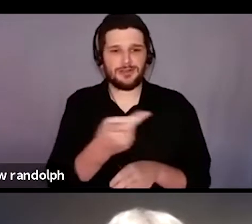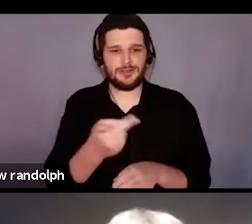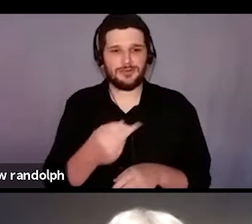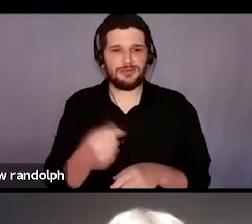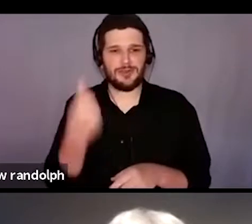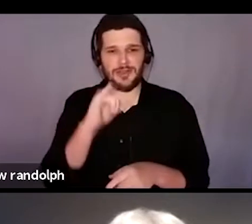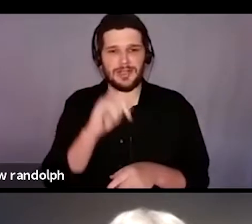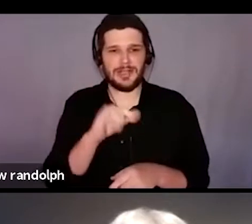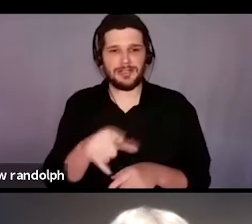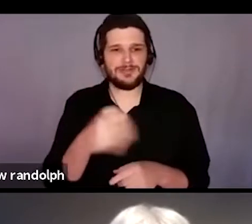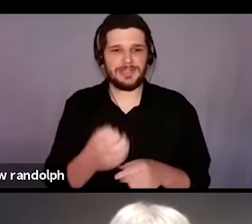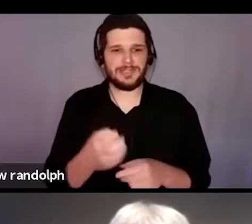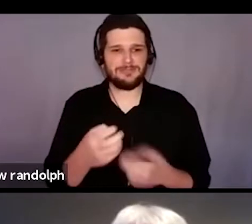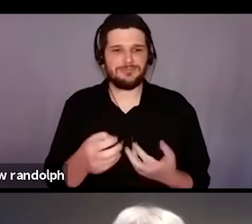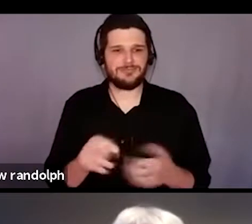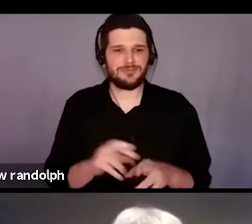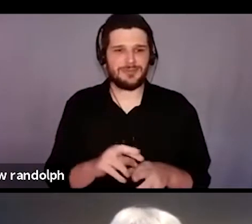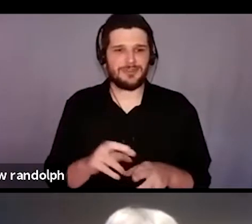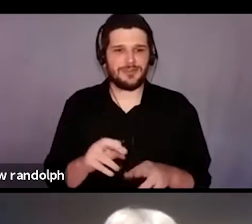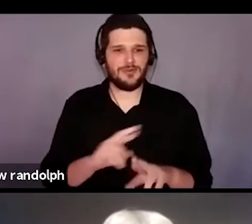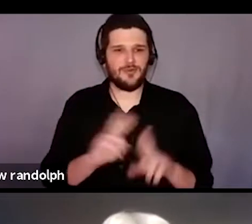still getting sorted.